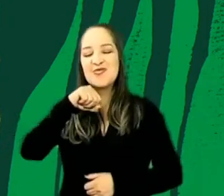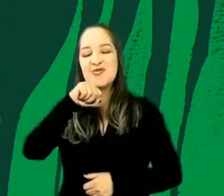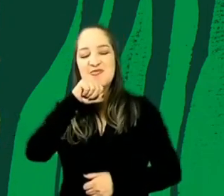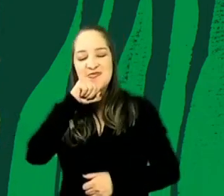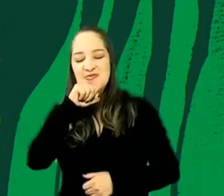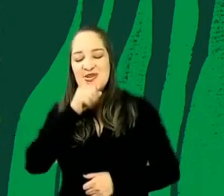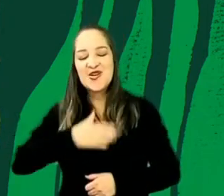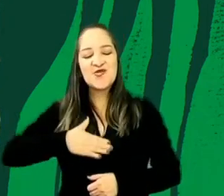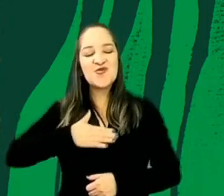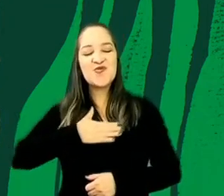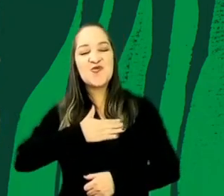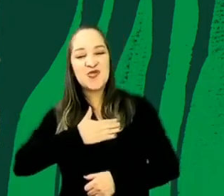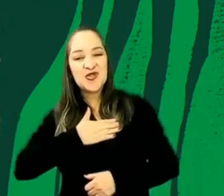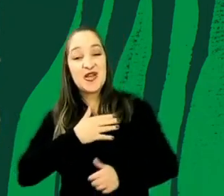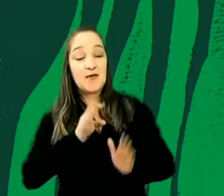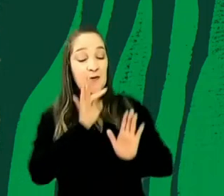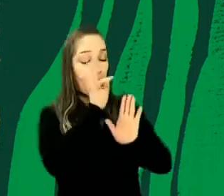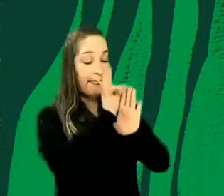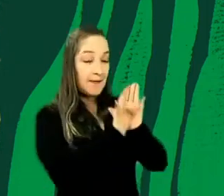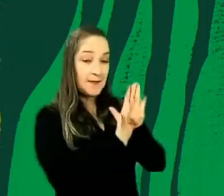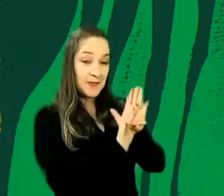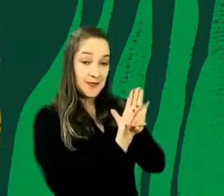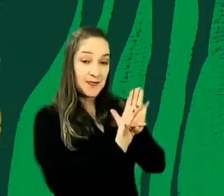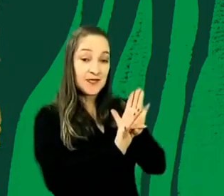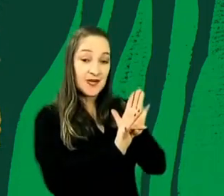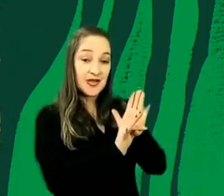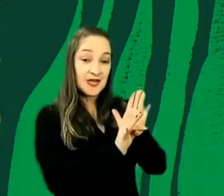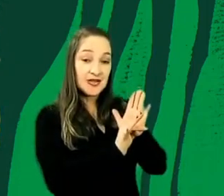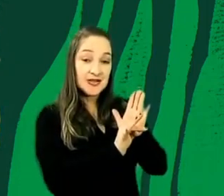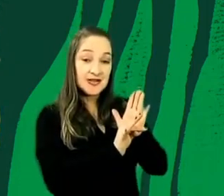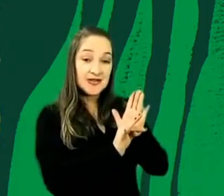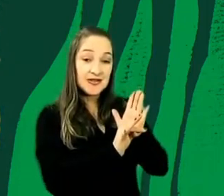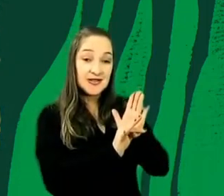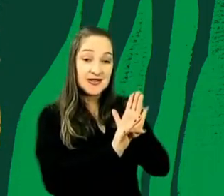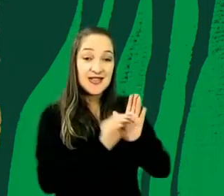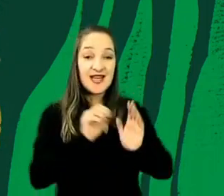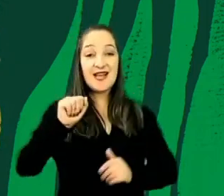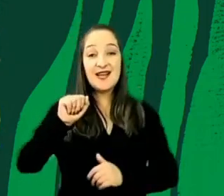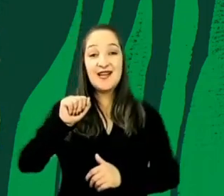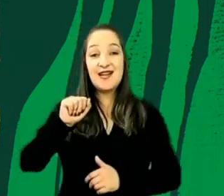loved flowers. I have reading